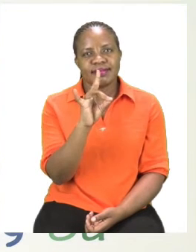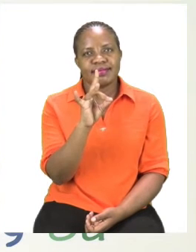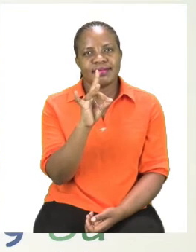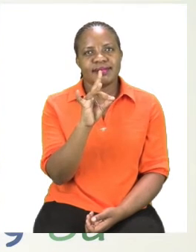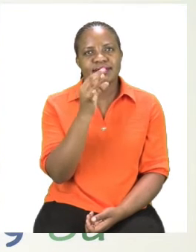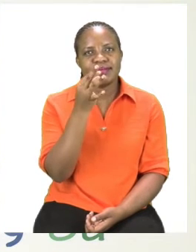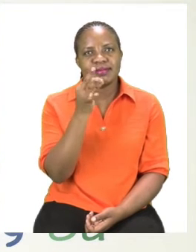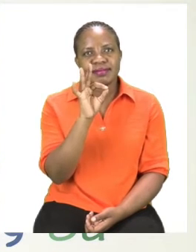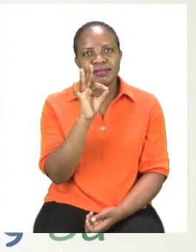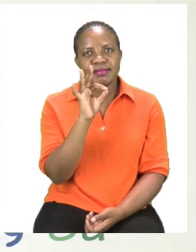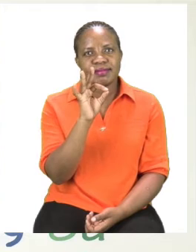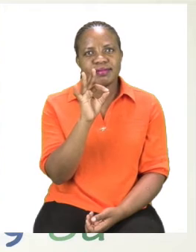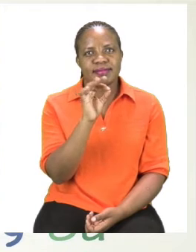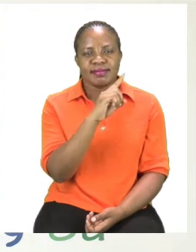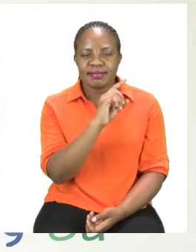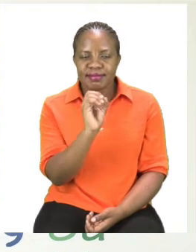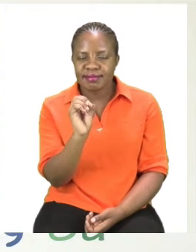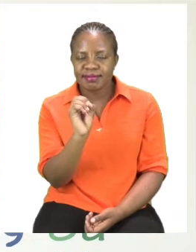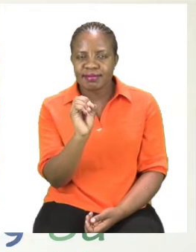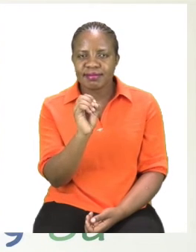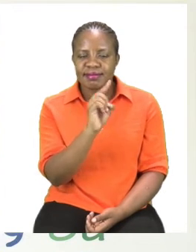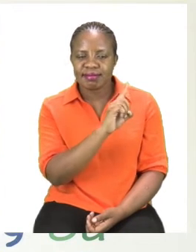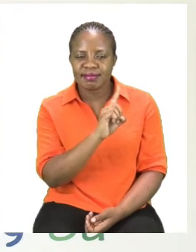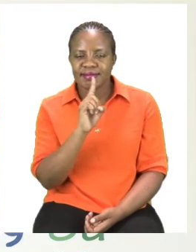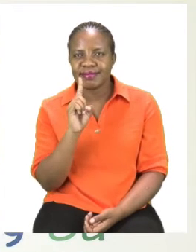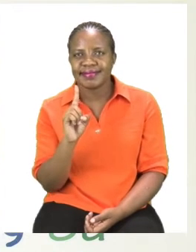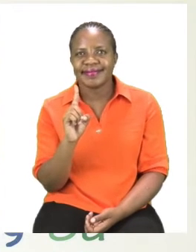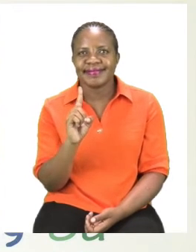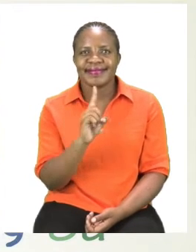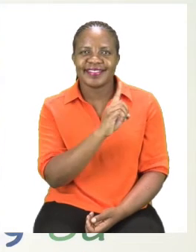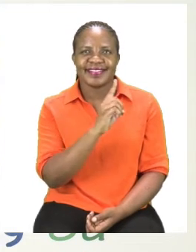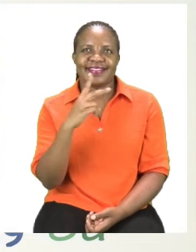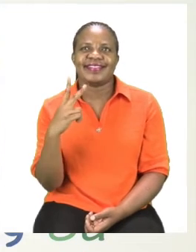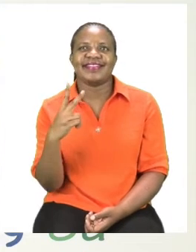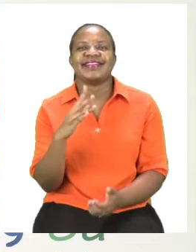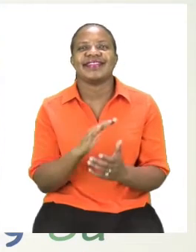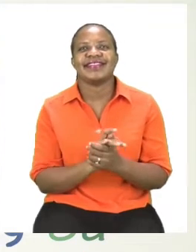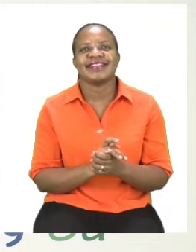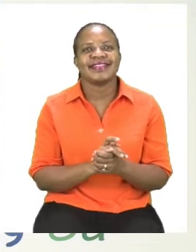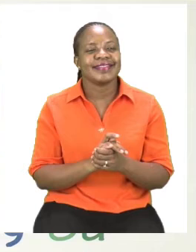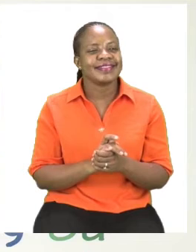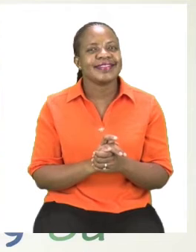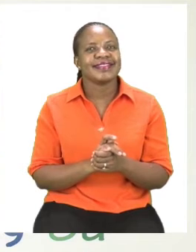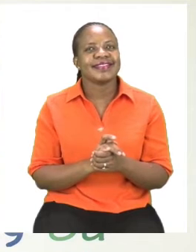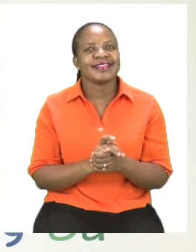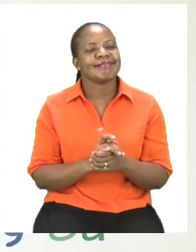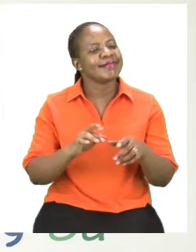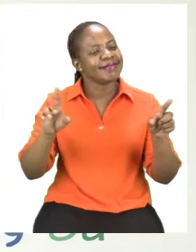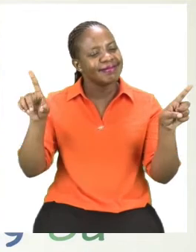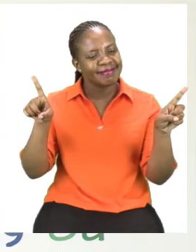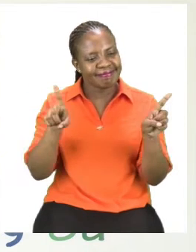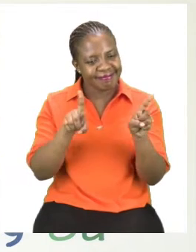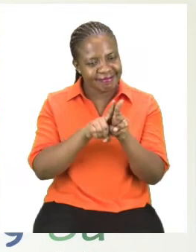8, 9, 10, 11, 12. So he